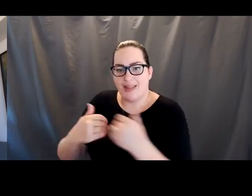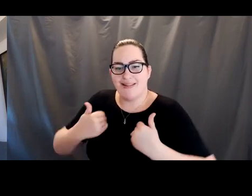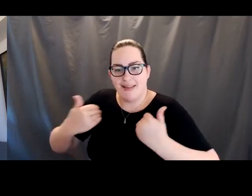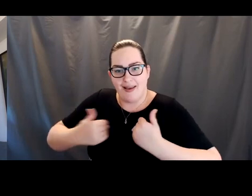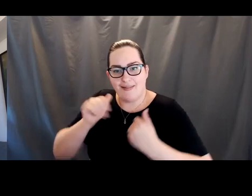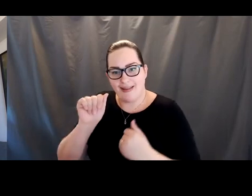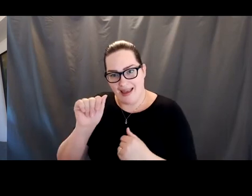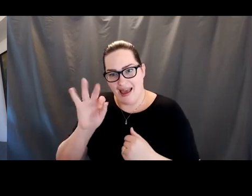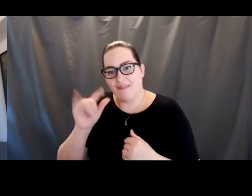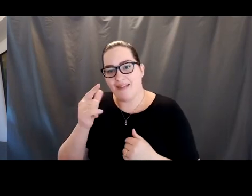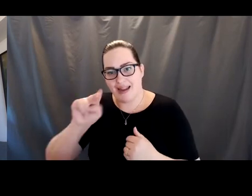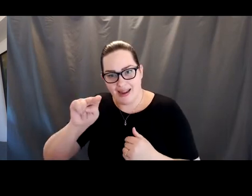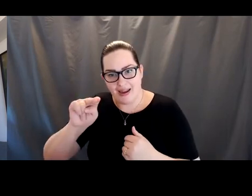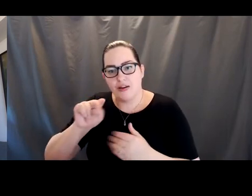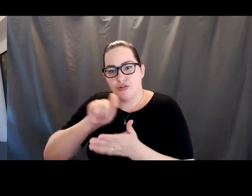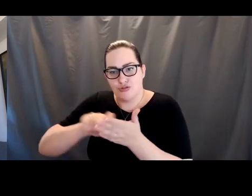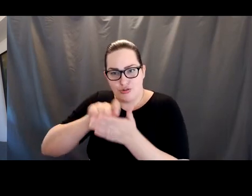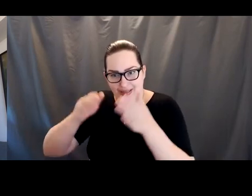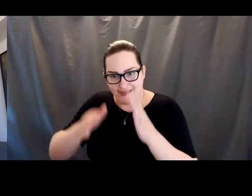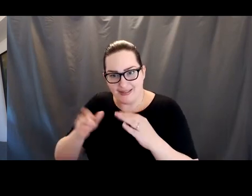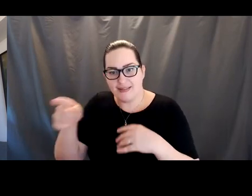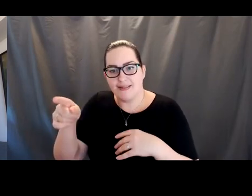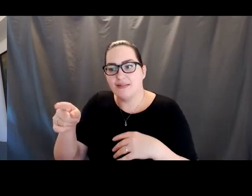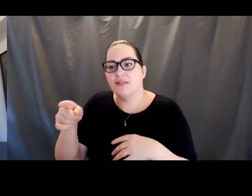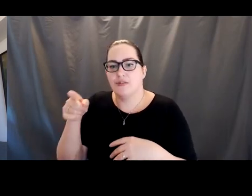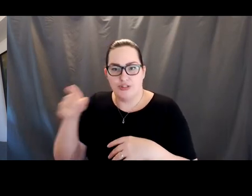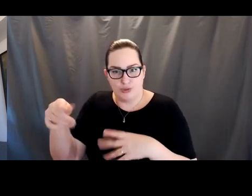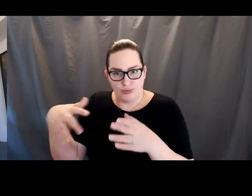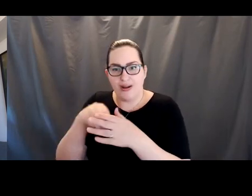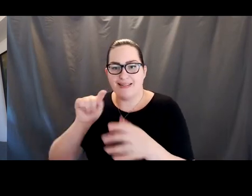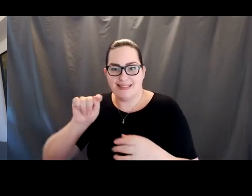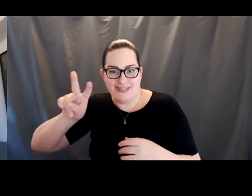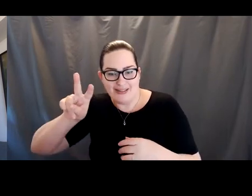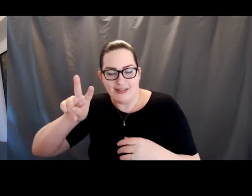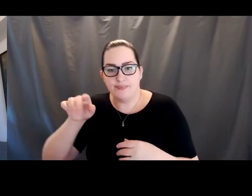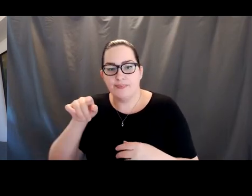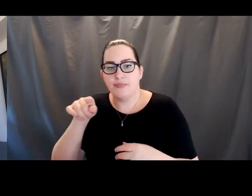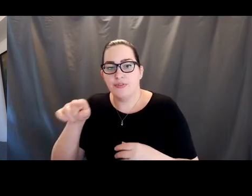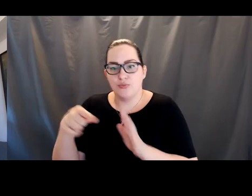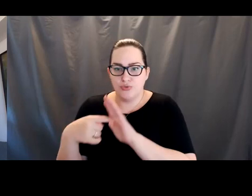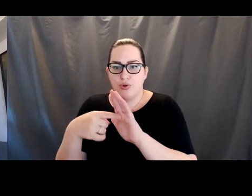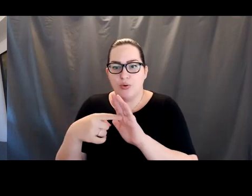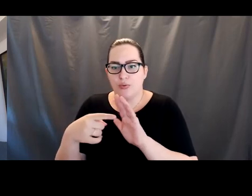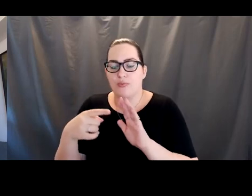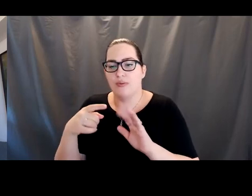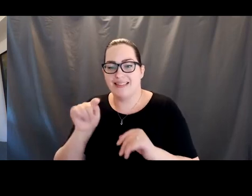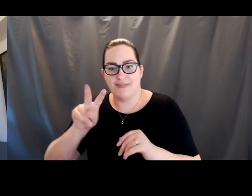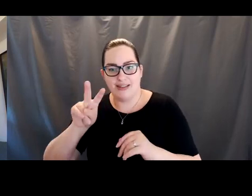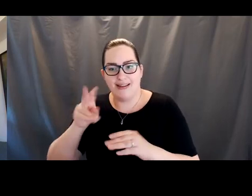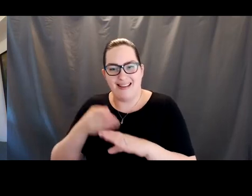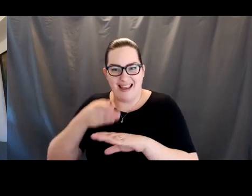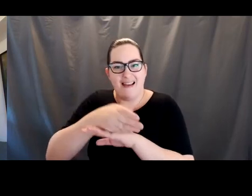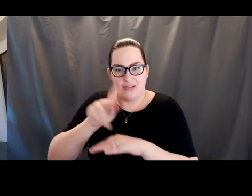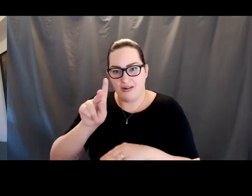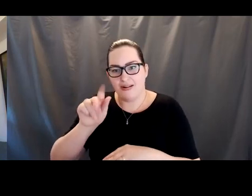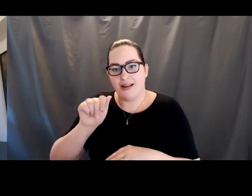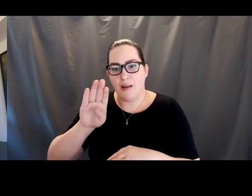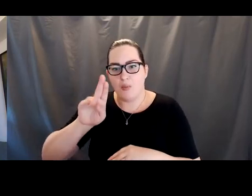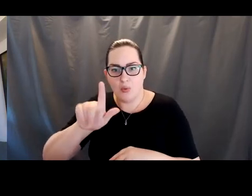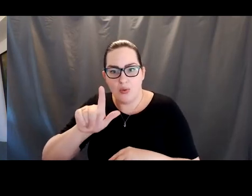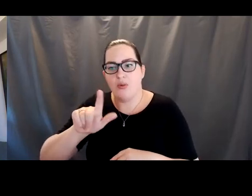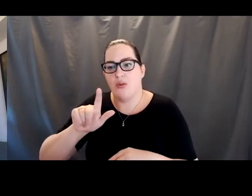TV, and she showed up the day after the Taliban took over Kabul. They told her to go home, that